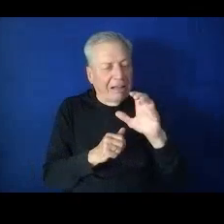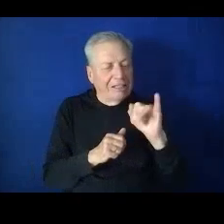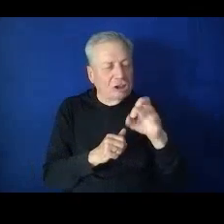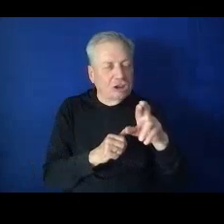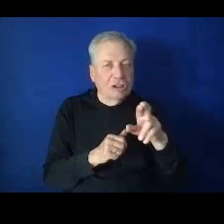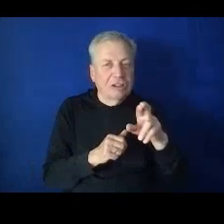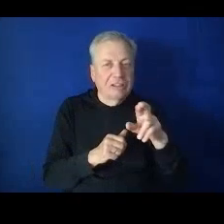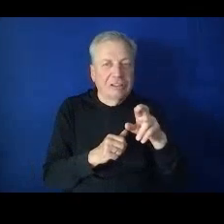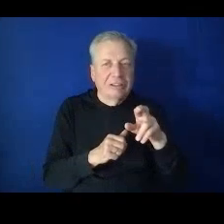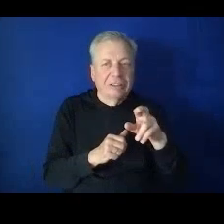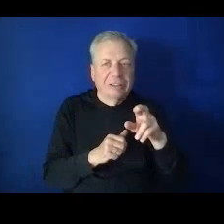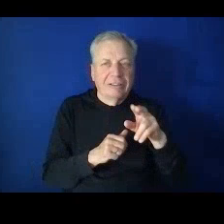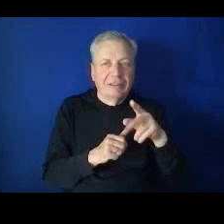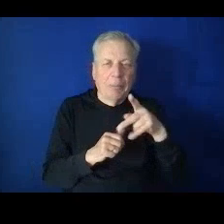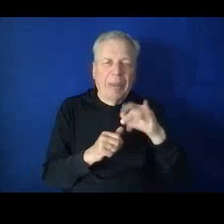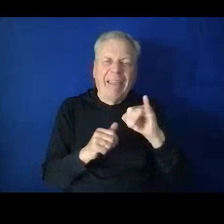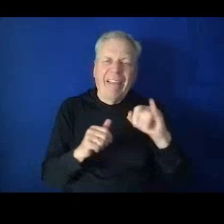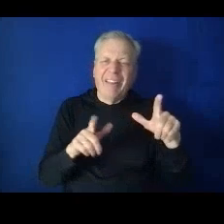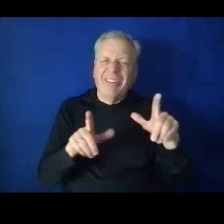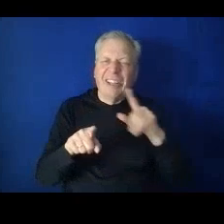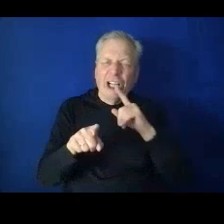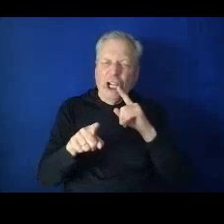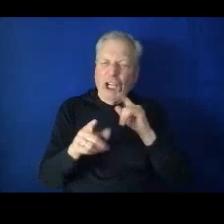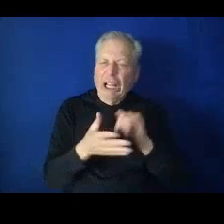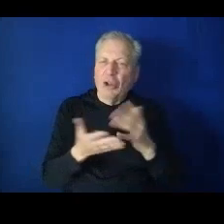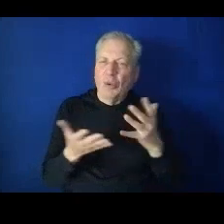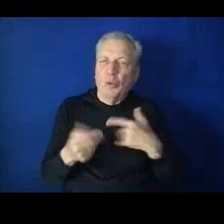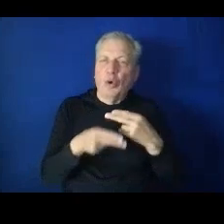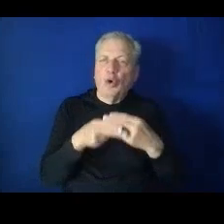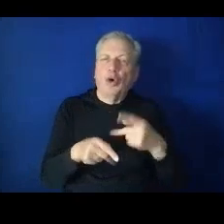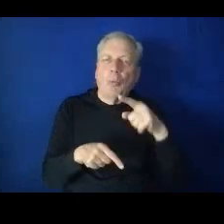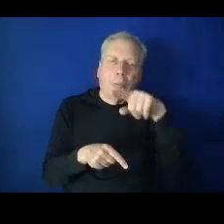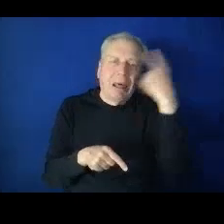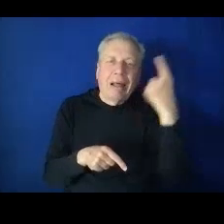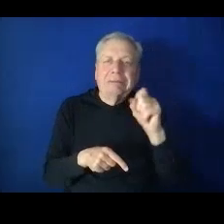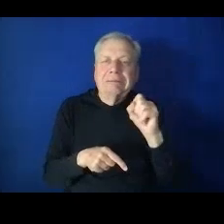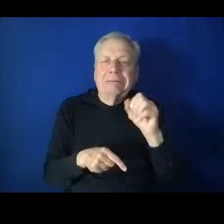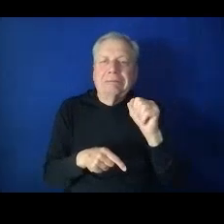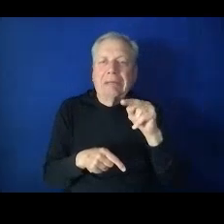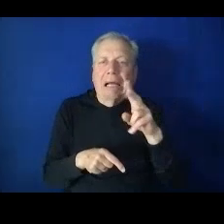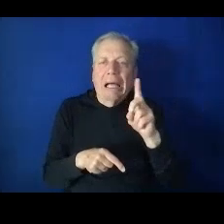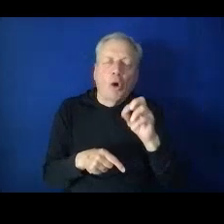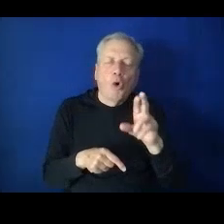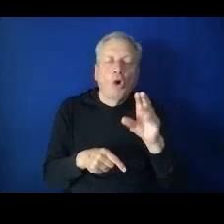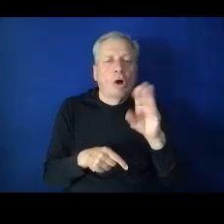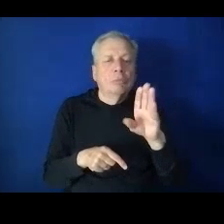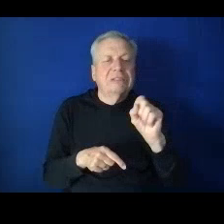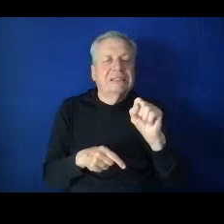of a mouthful, but it's really just what we would call black sand or obsidian sands.